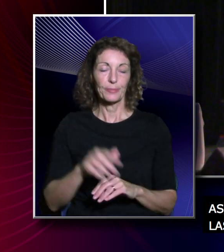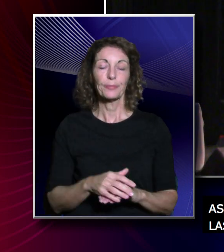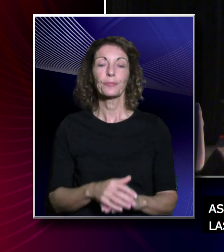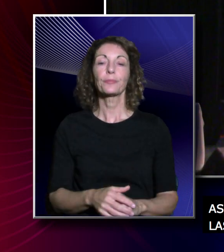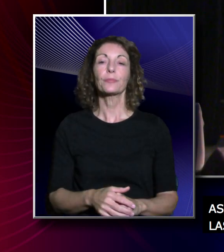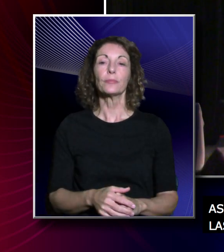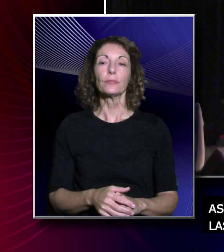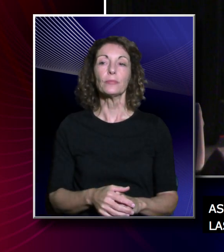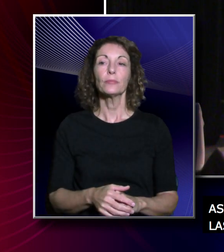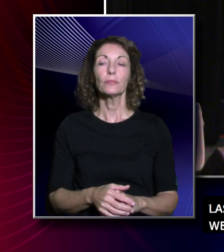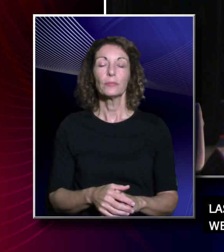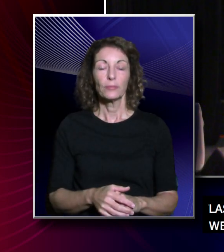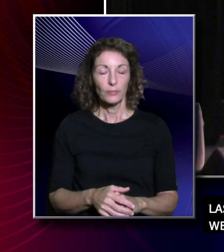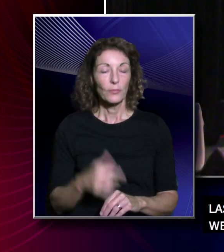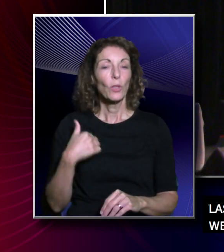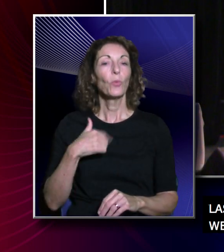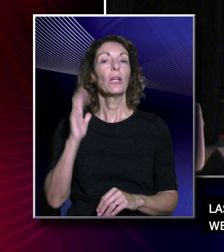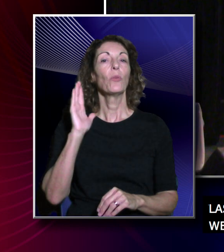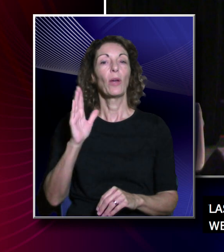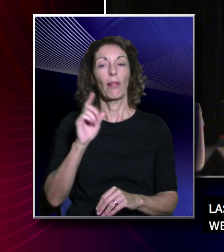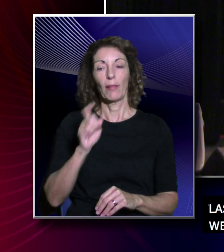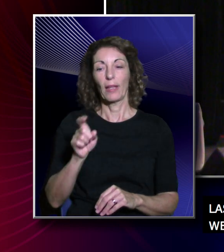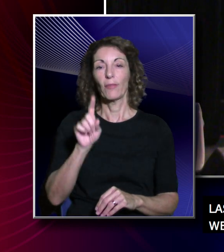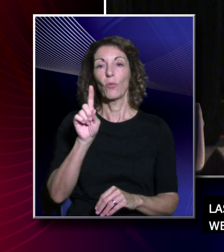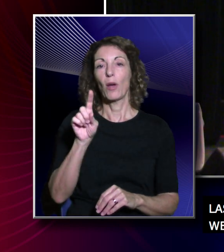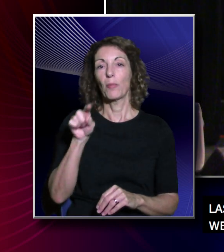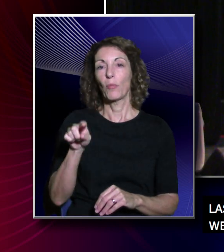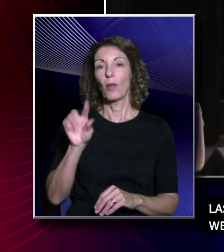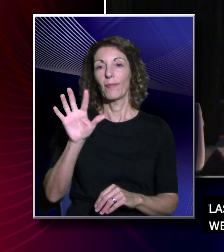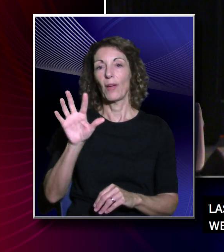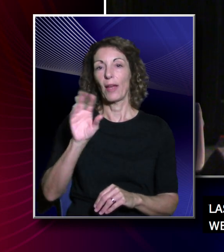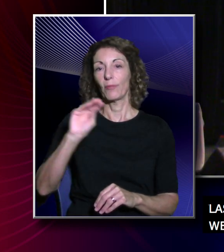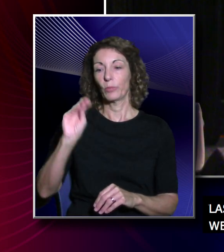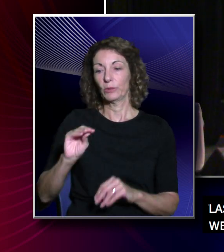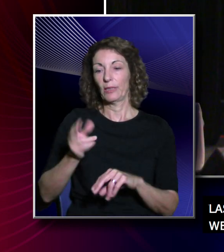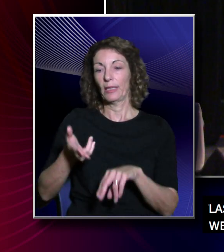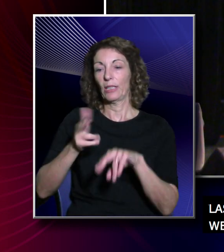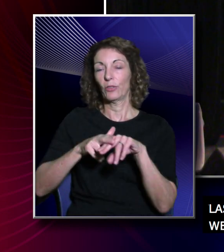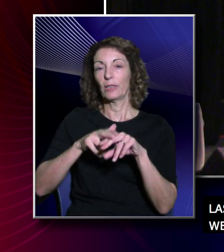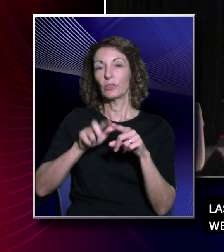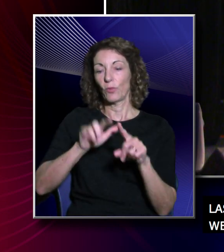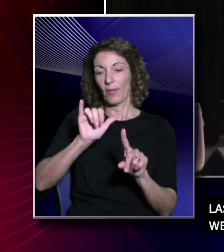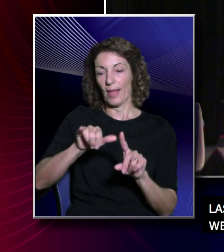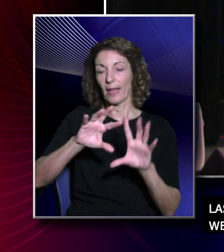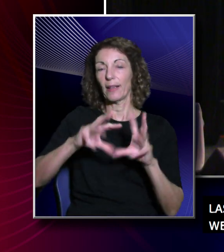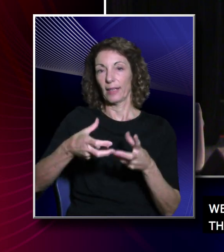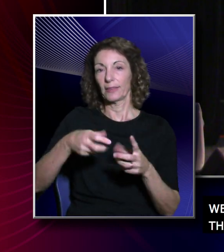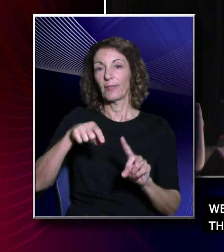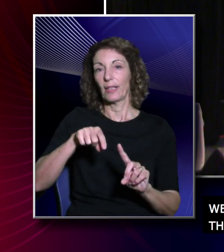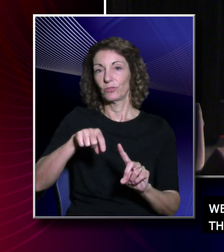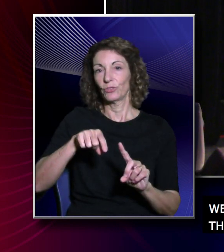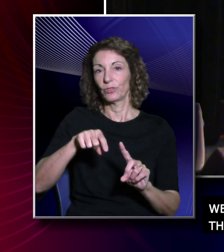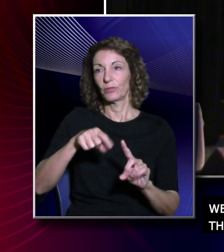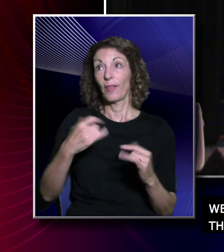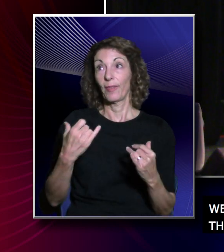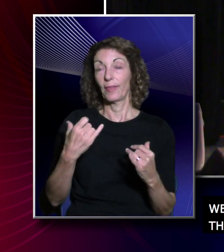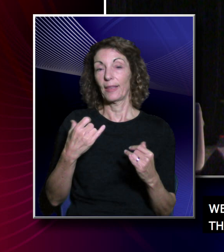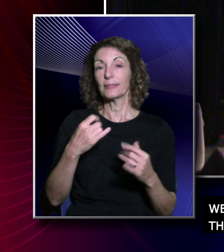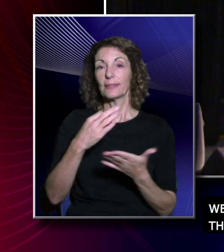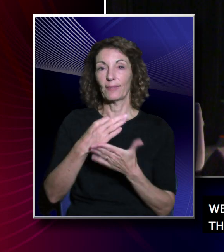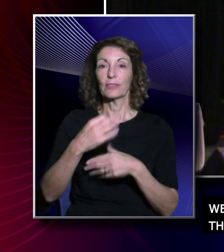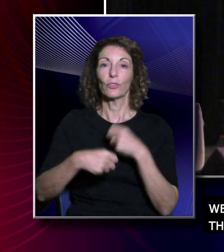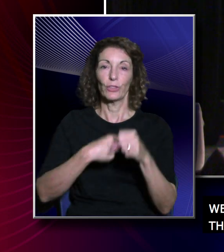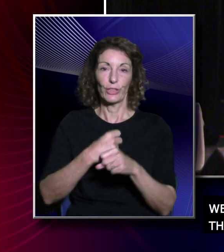We will be giving a 1.5% increase to those that classification this fiscal year.